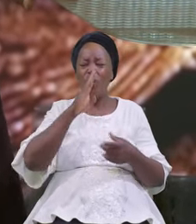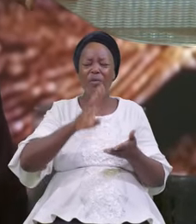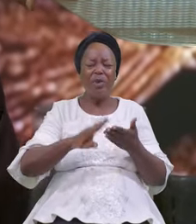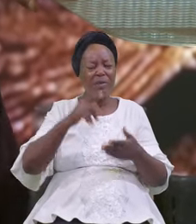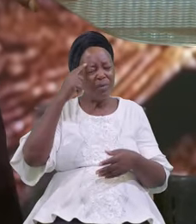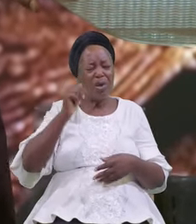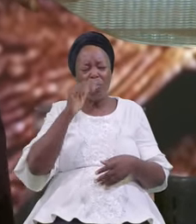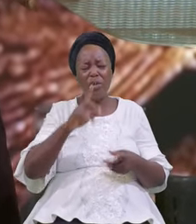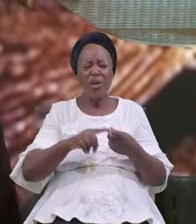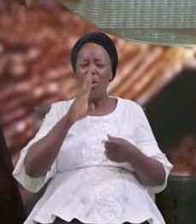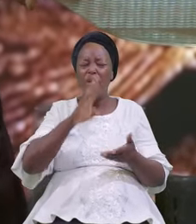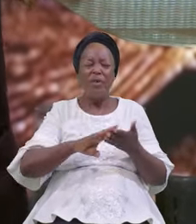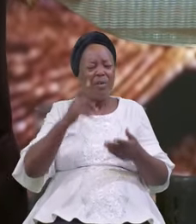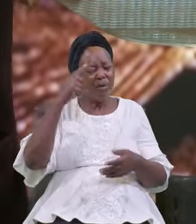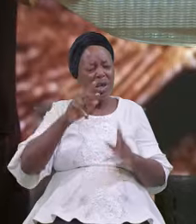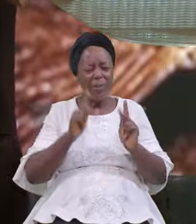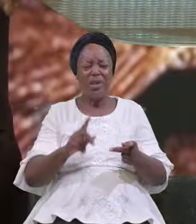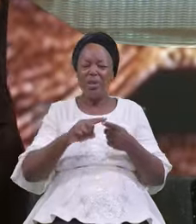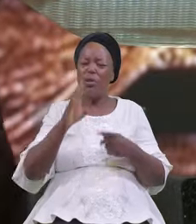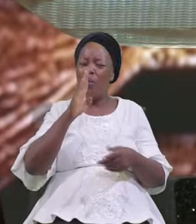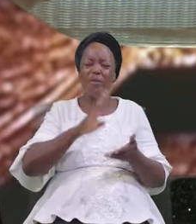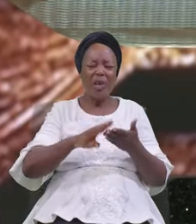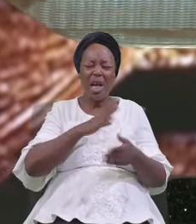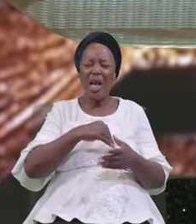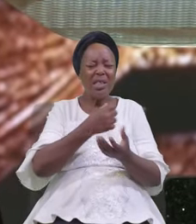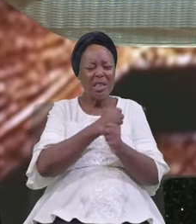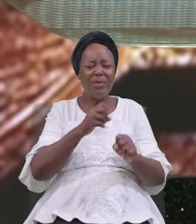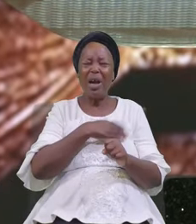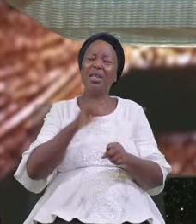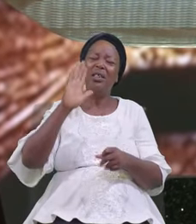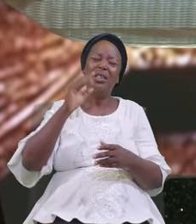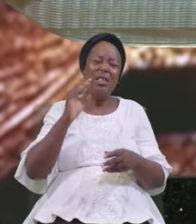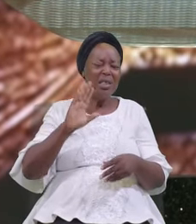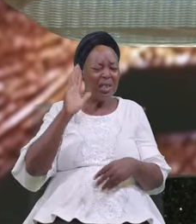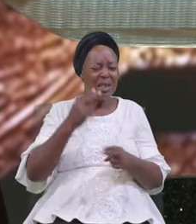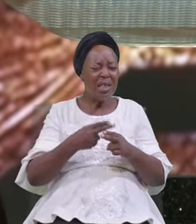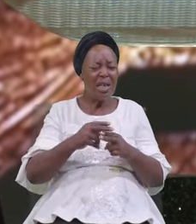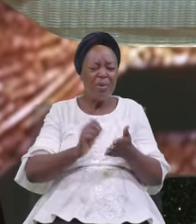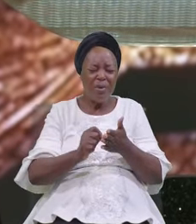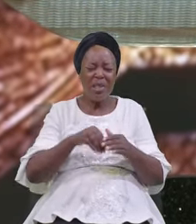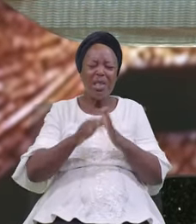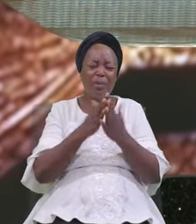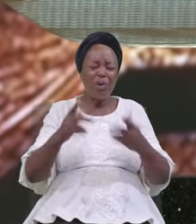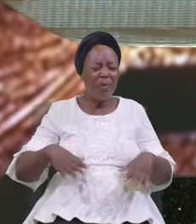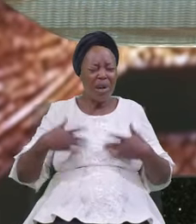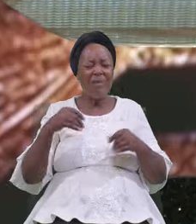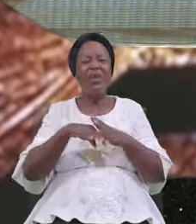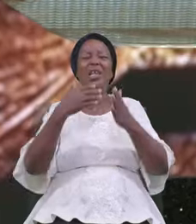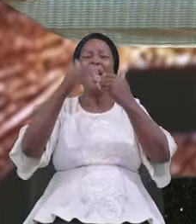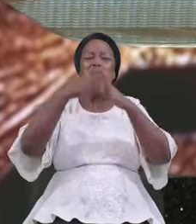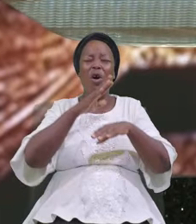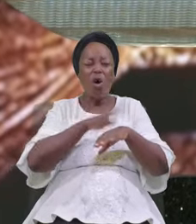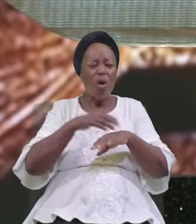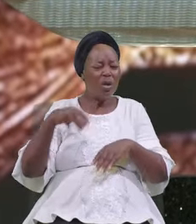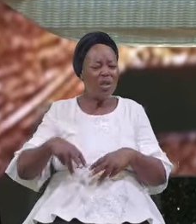for a person to be forgiven and saved, and his name in the book of life in heaven, on his way, on her